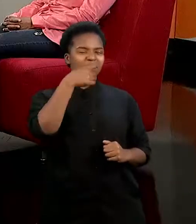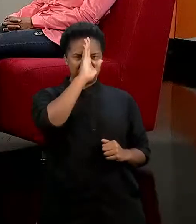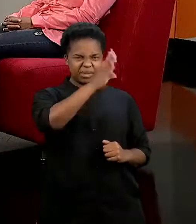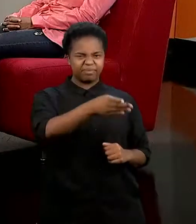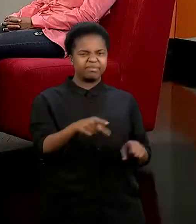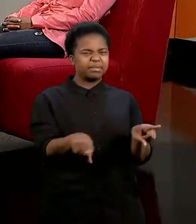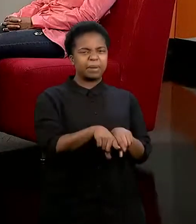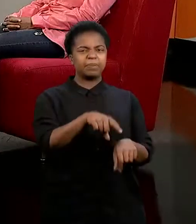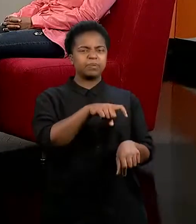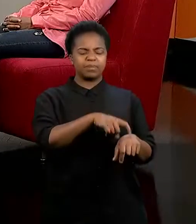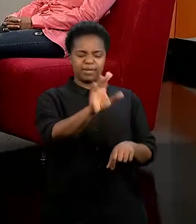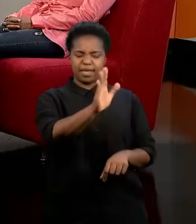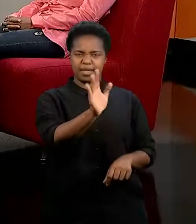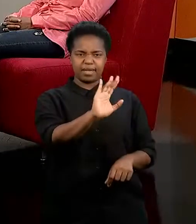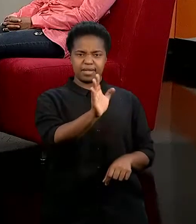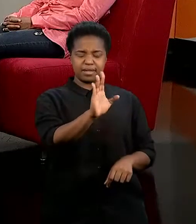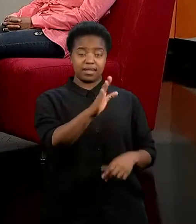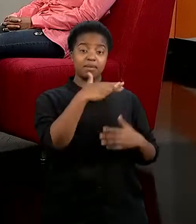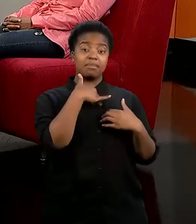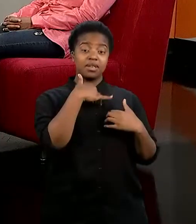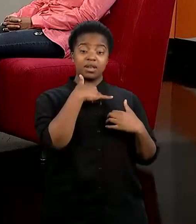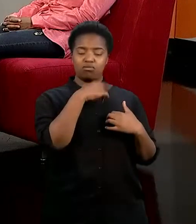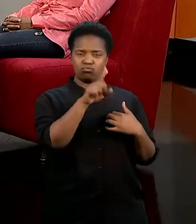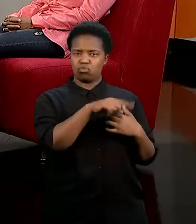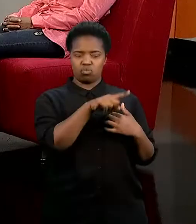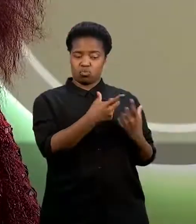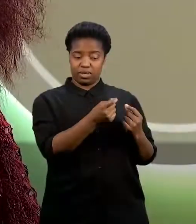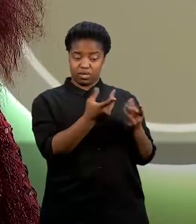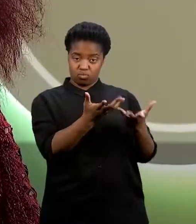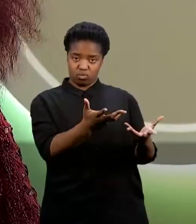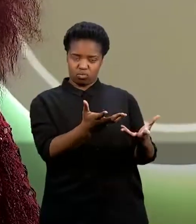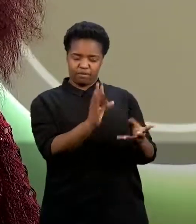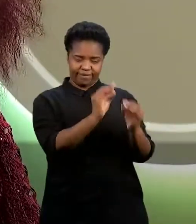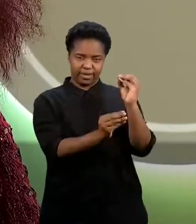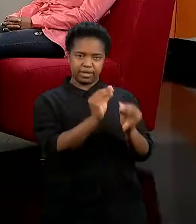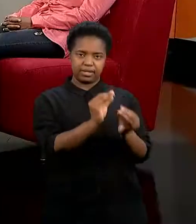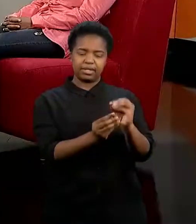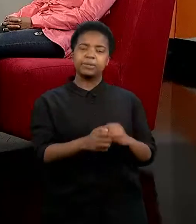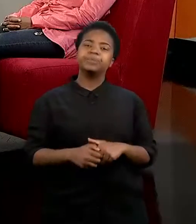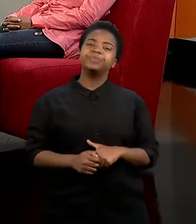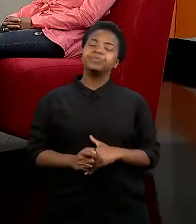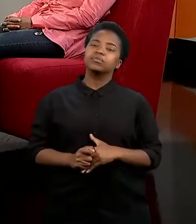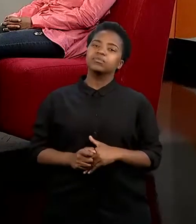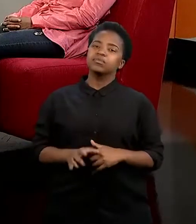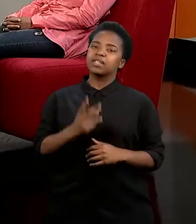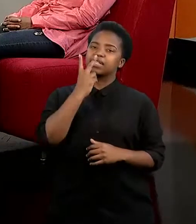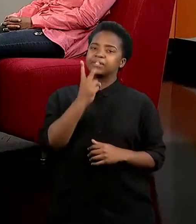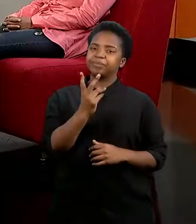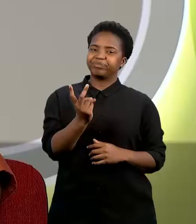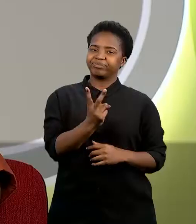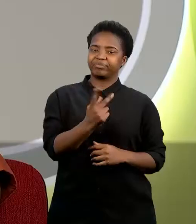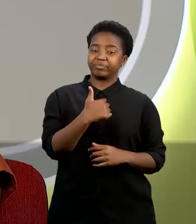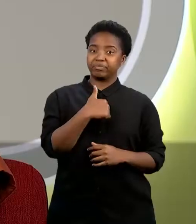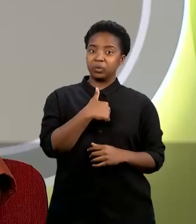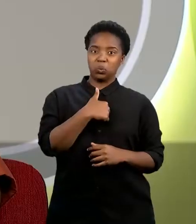you need to sort it out and let them know that whatever they are doing is wrong, or correct them. Nkele, kuyabonakala ukuthi